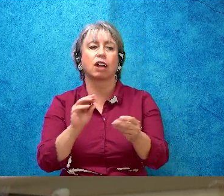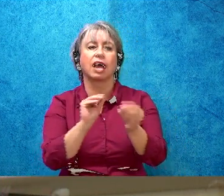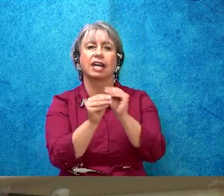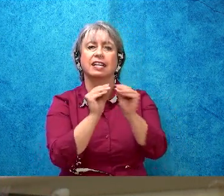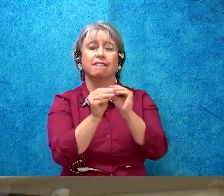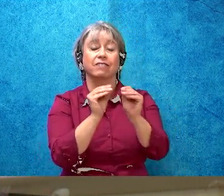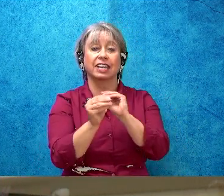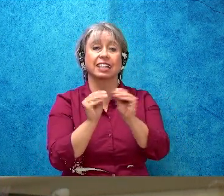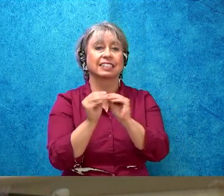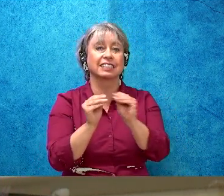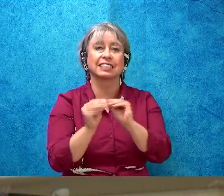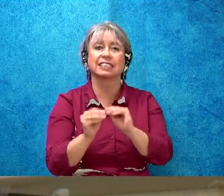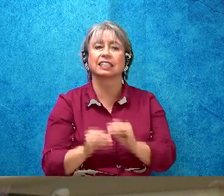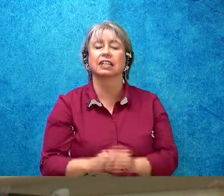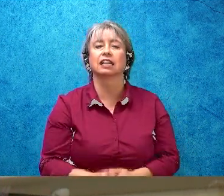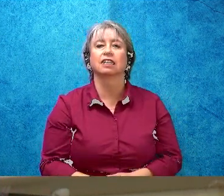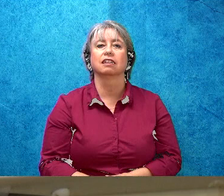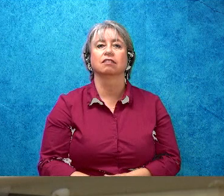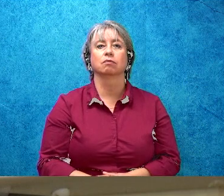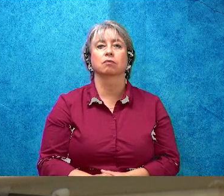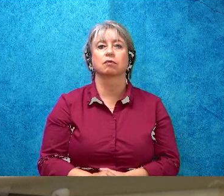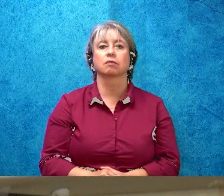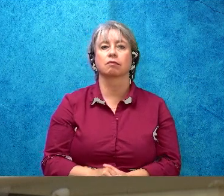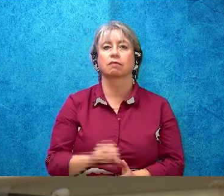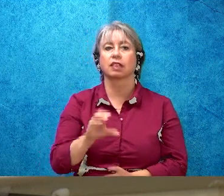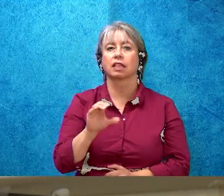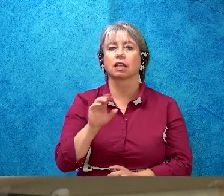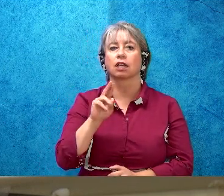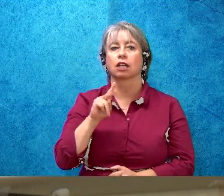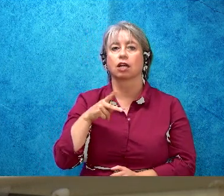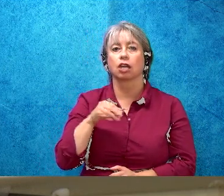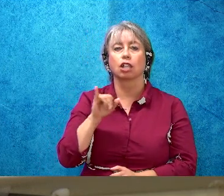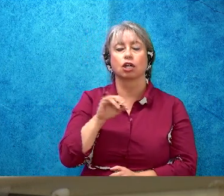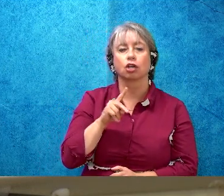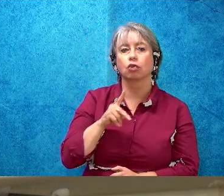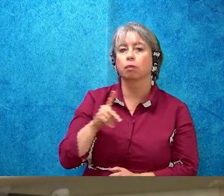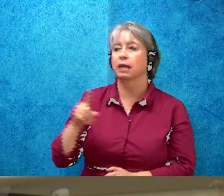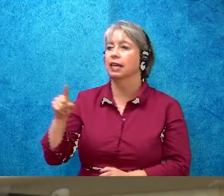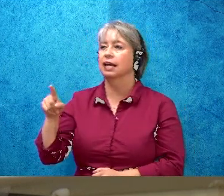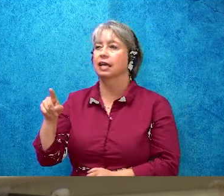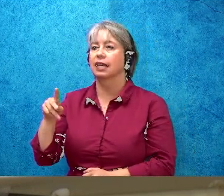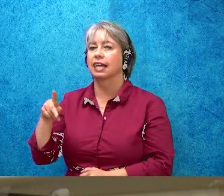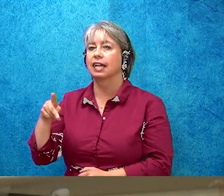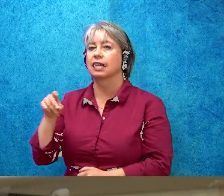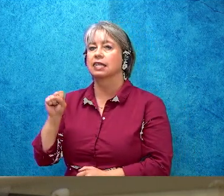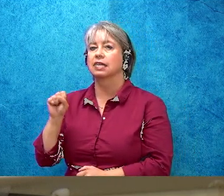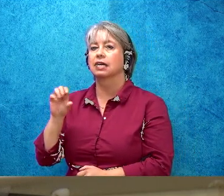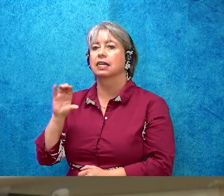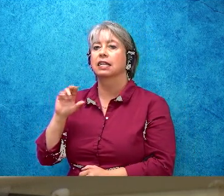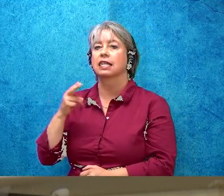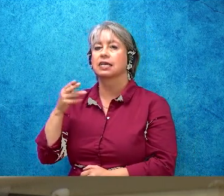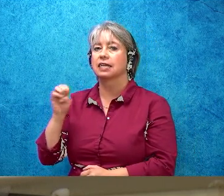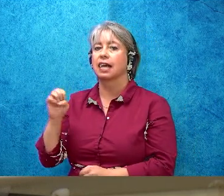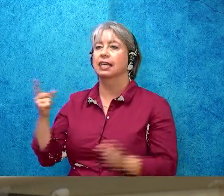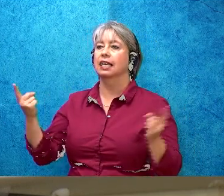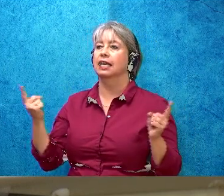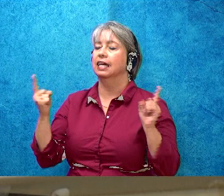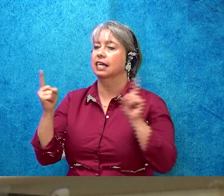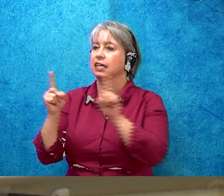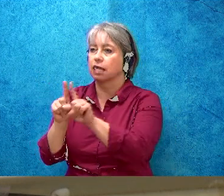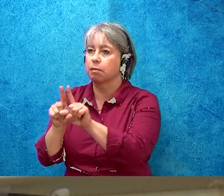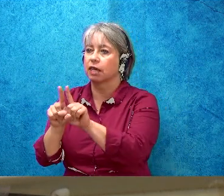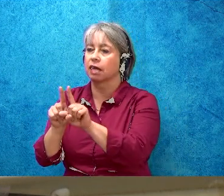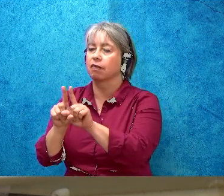happens is Cupid and Psyche end up getting back together and